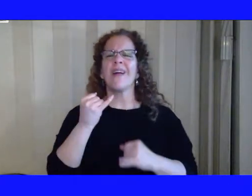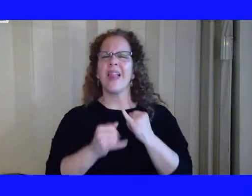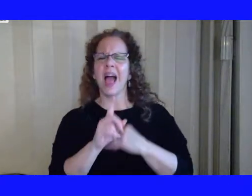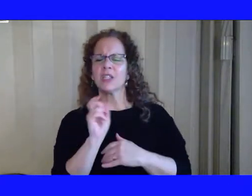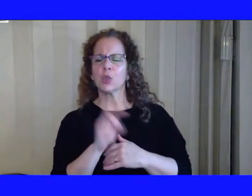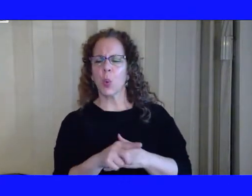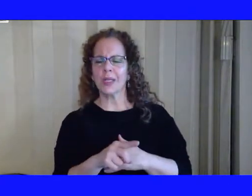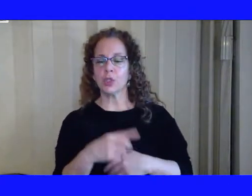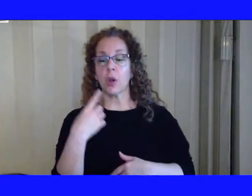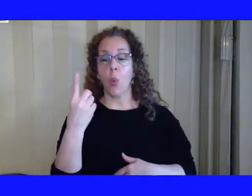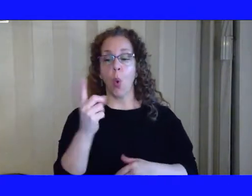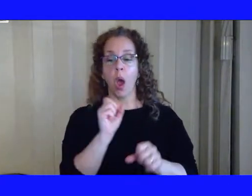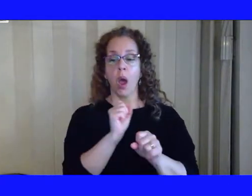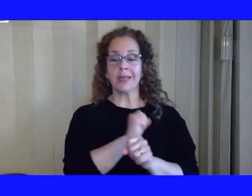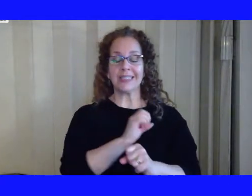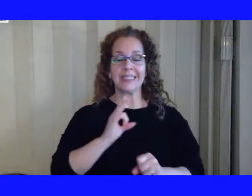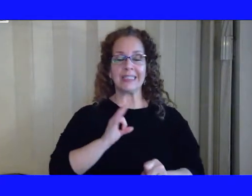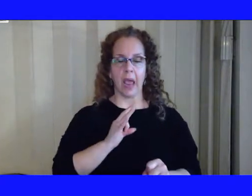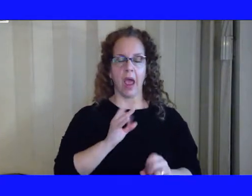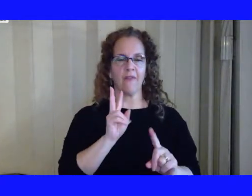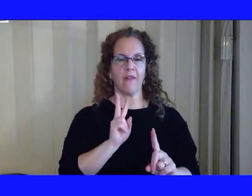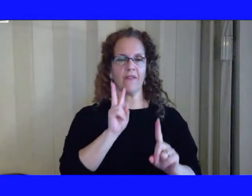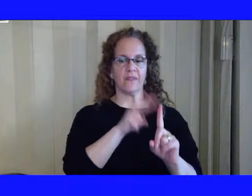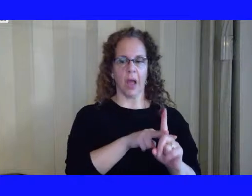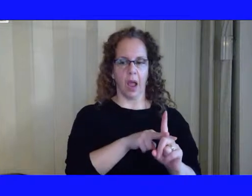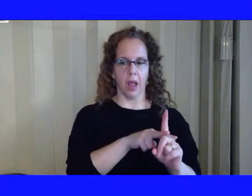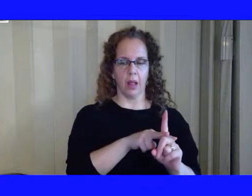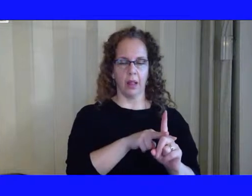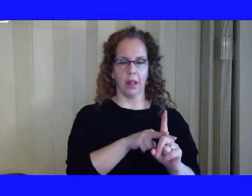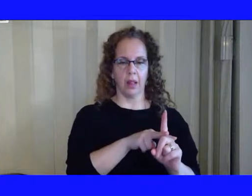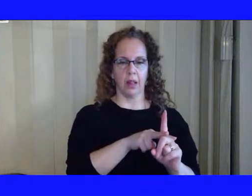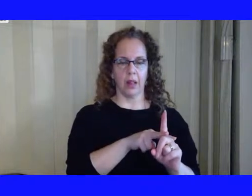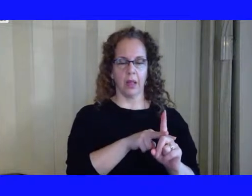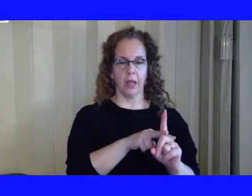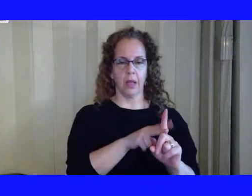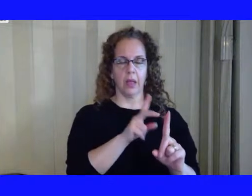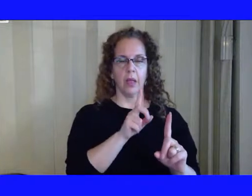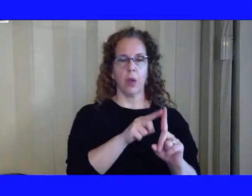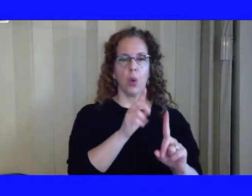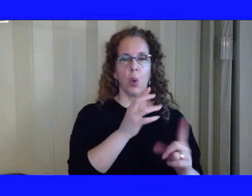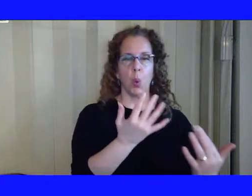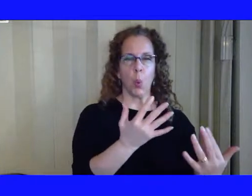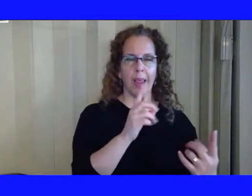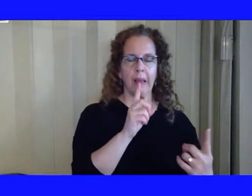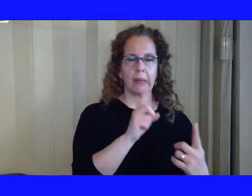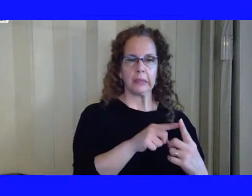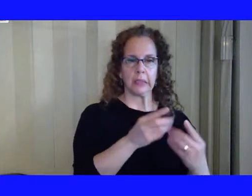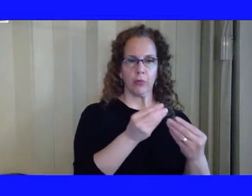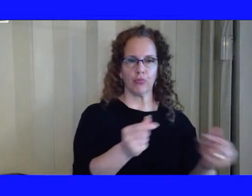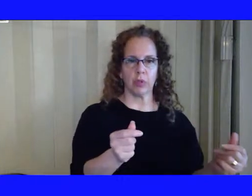that. Okay, thank you. Any other You're questions on this topic?